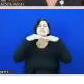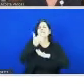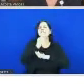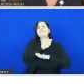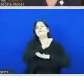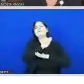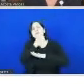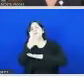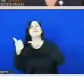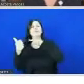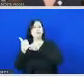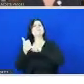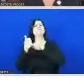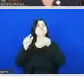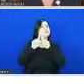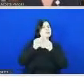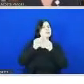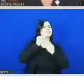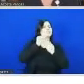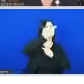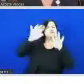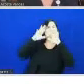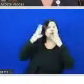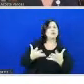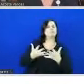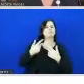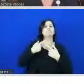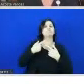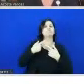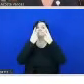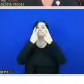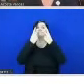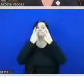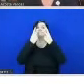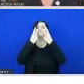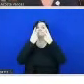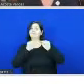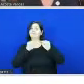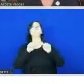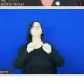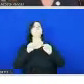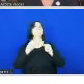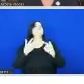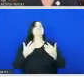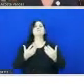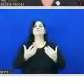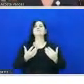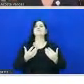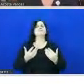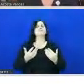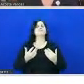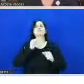that while only a handful of countries had laws to criminalize domestic violence in the early